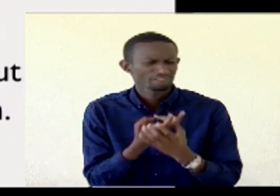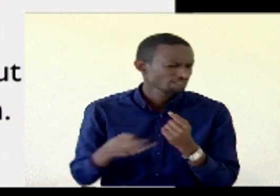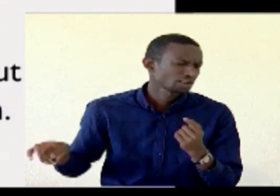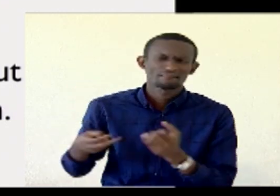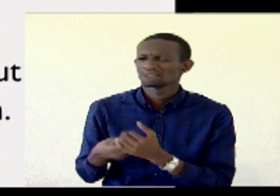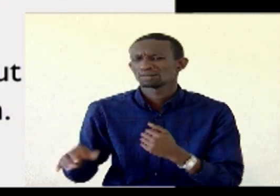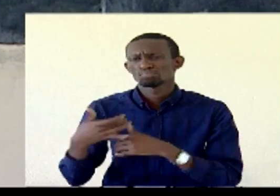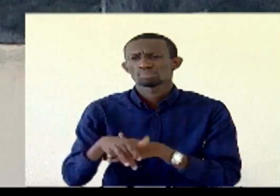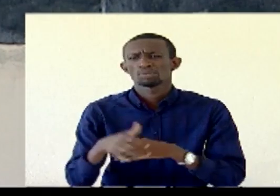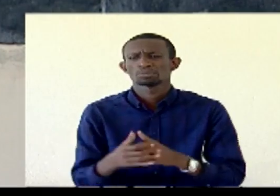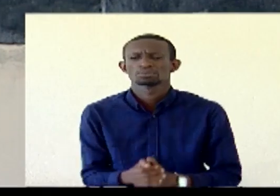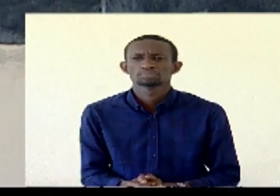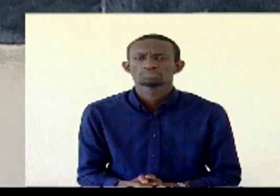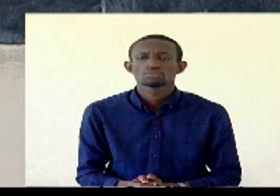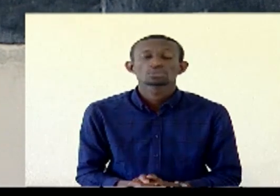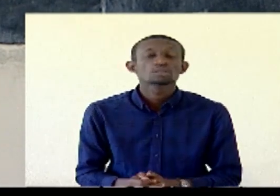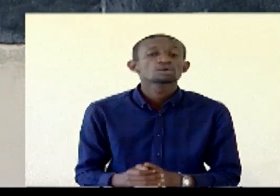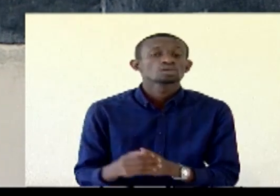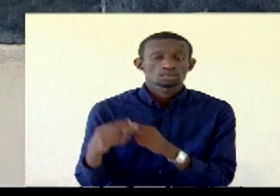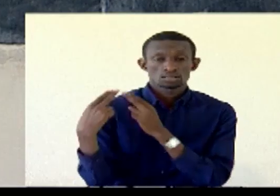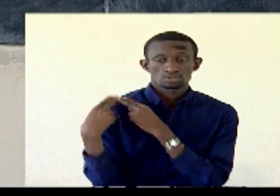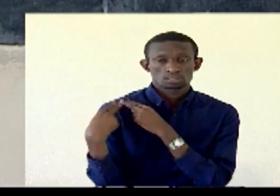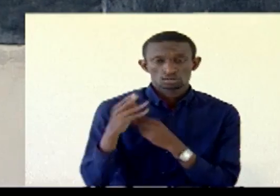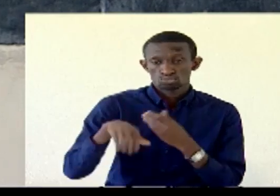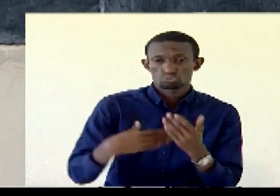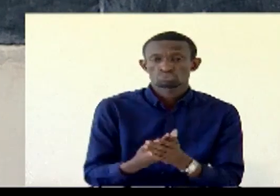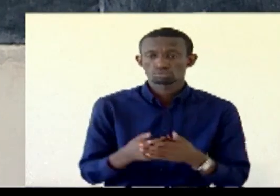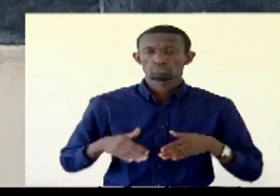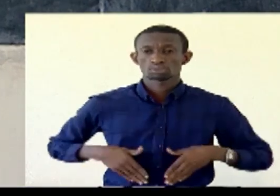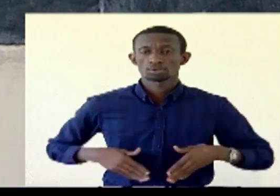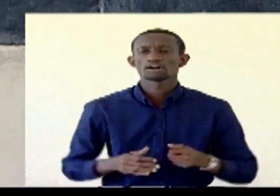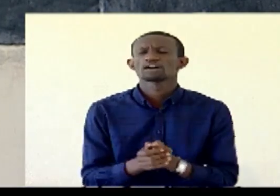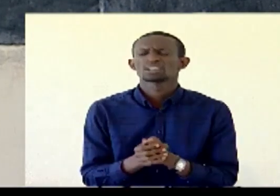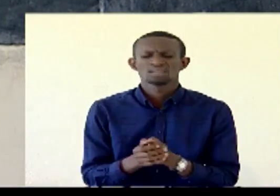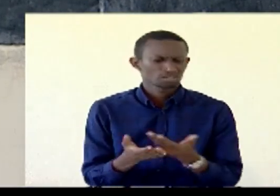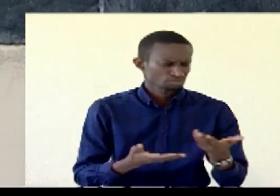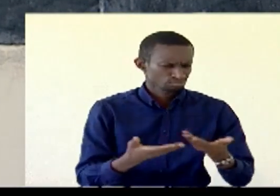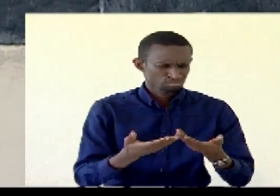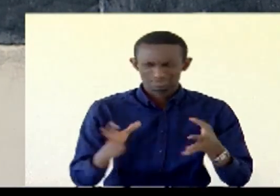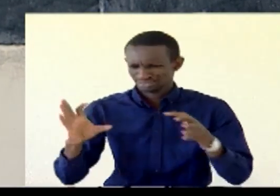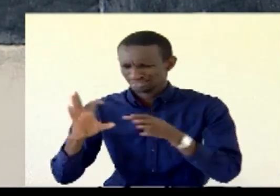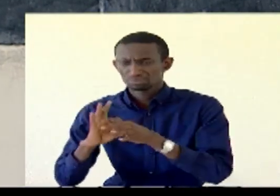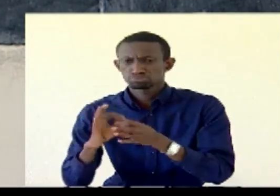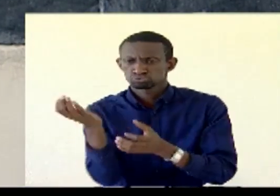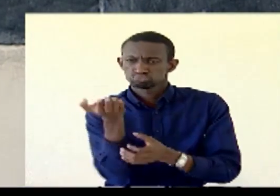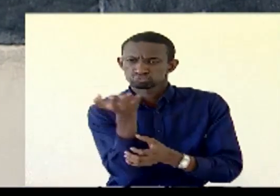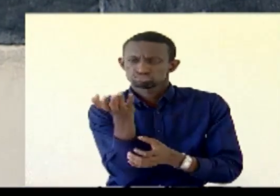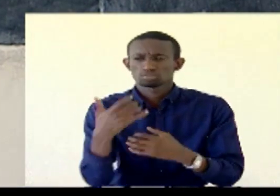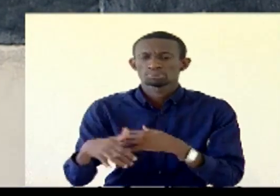the kidneys, or one of the functions of kidneys, are involved in filtering the blood and separating